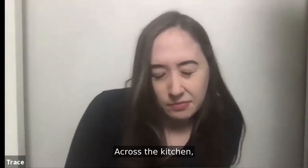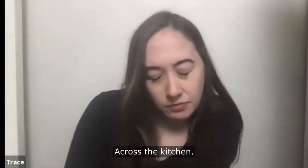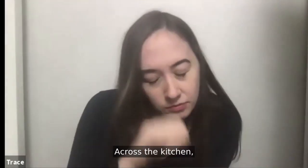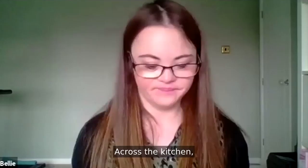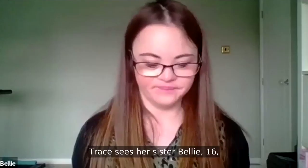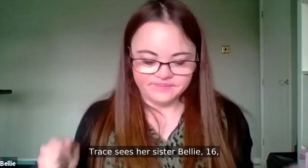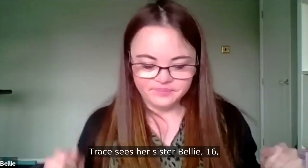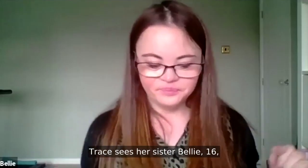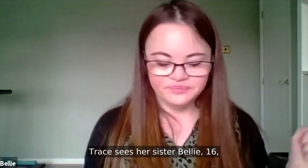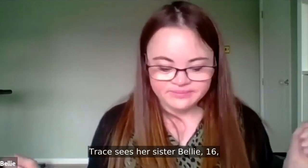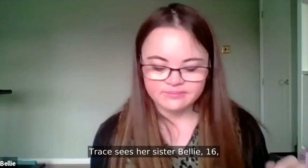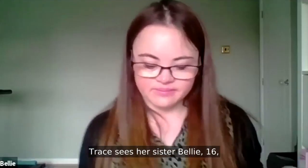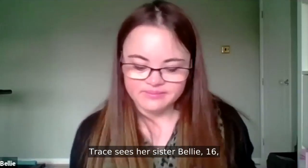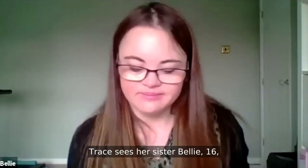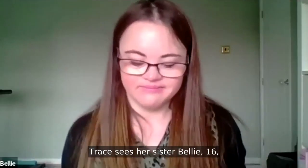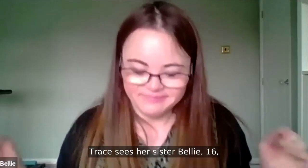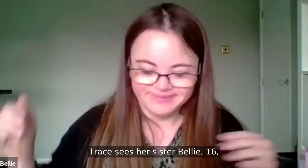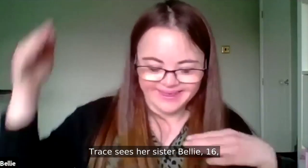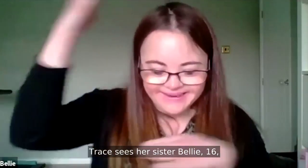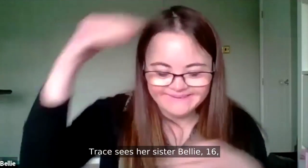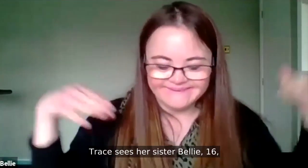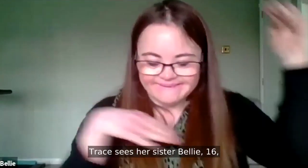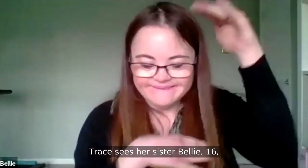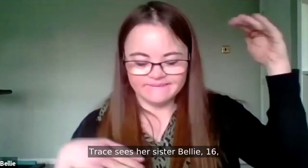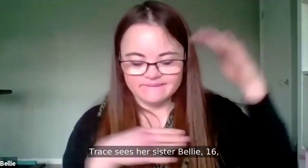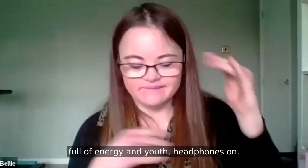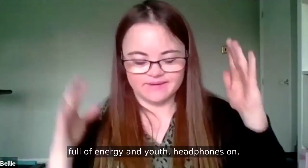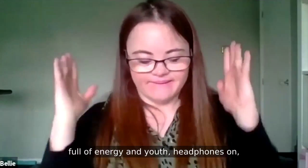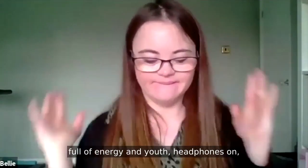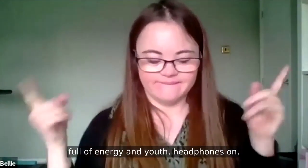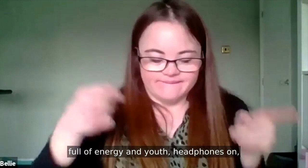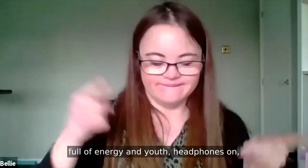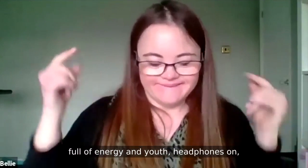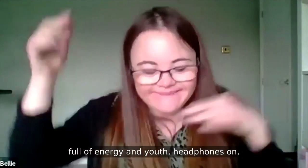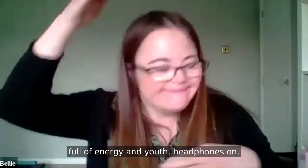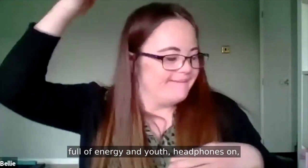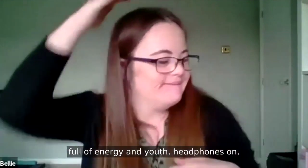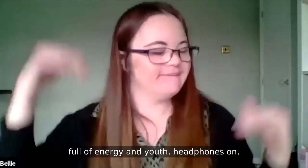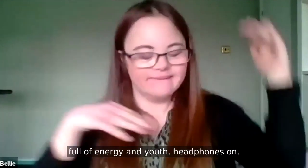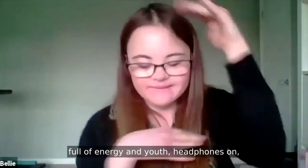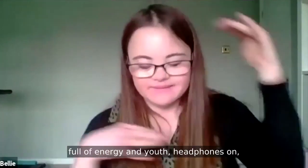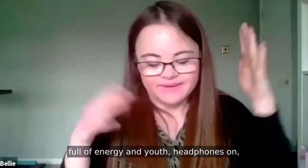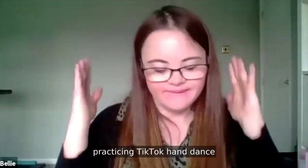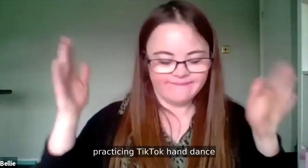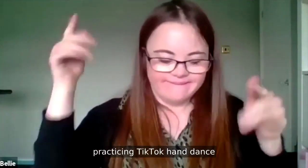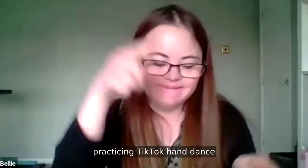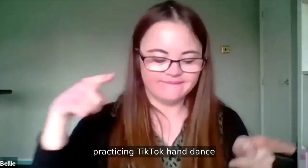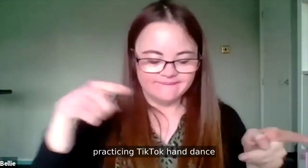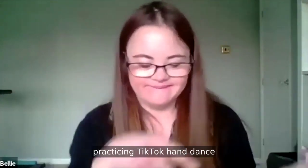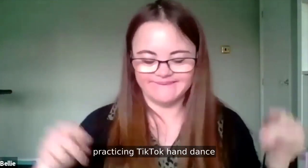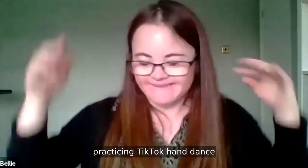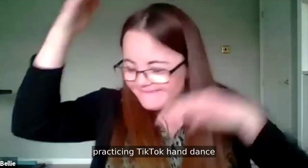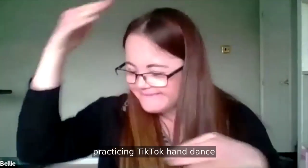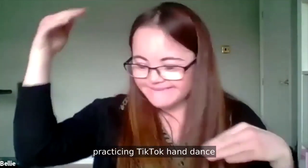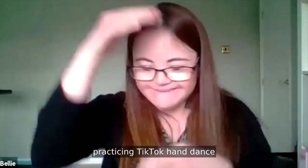the kitchen, Trace sees her sister, Belly, 16, full of energy and youth, headphones on, practicing